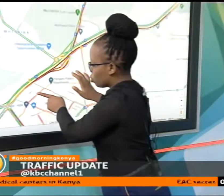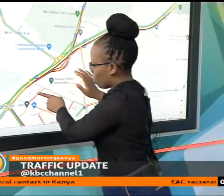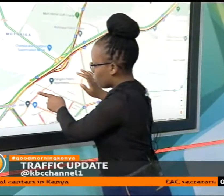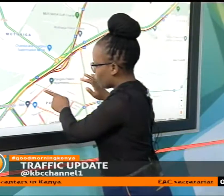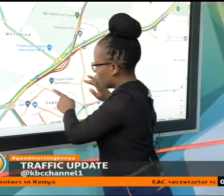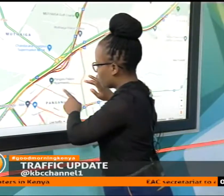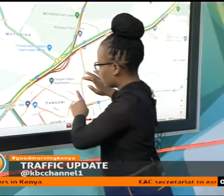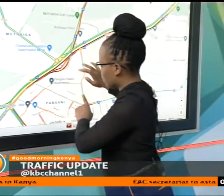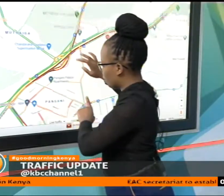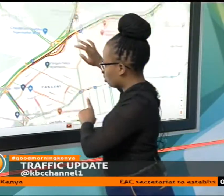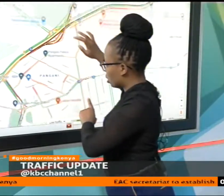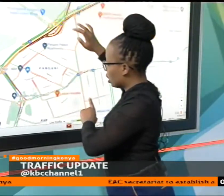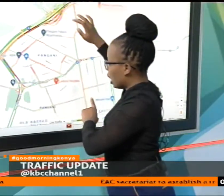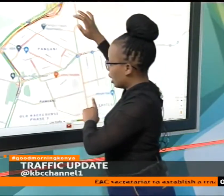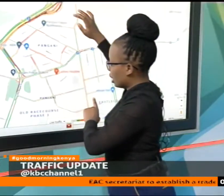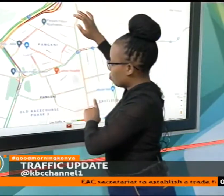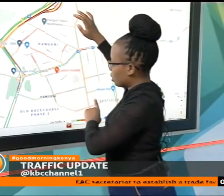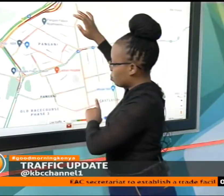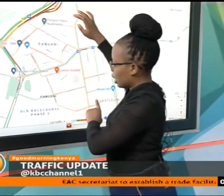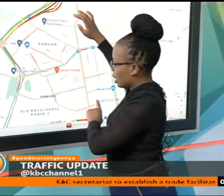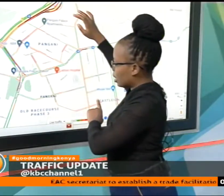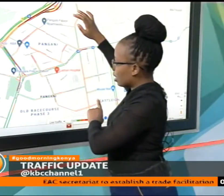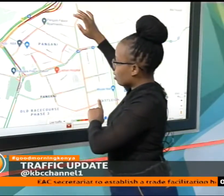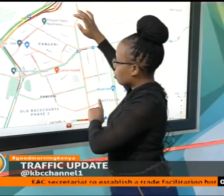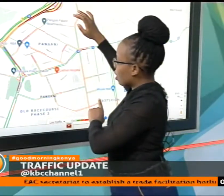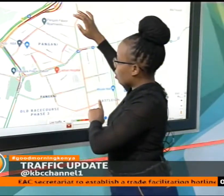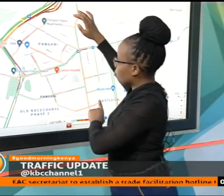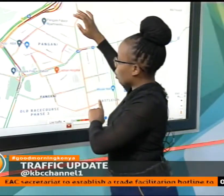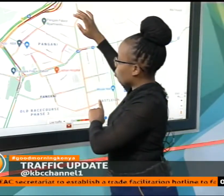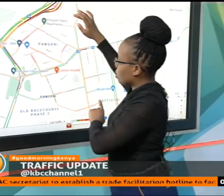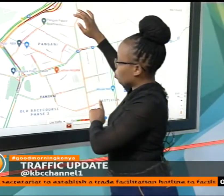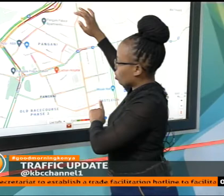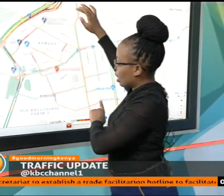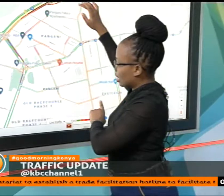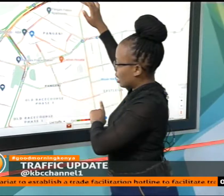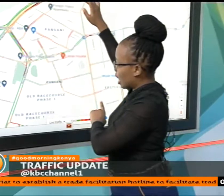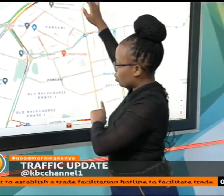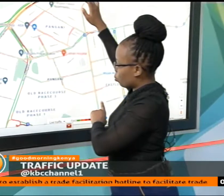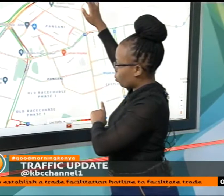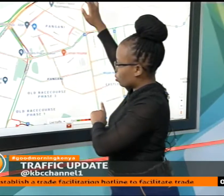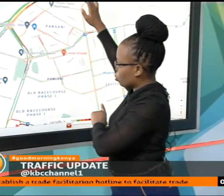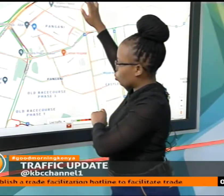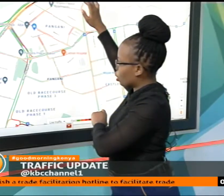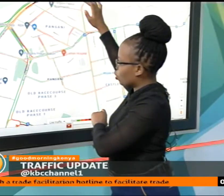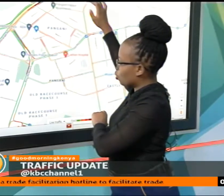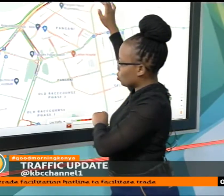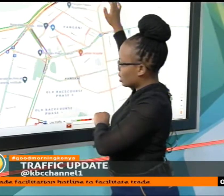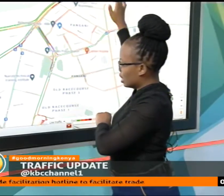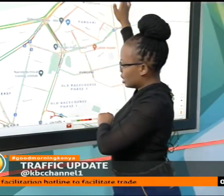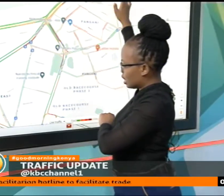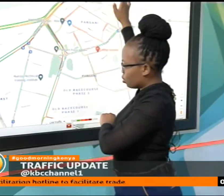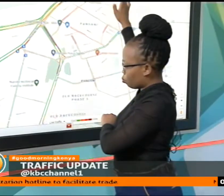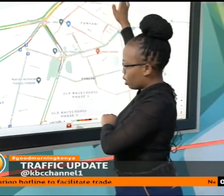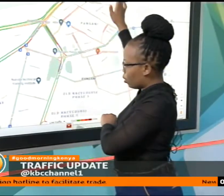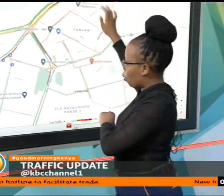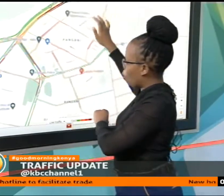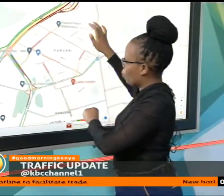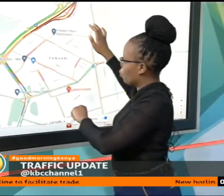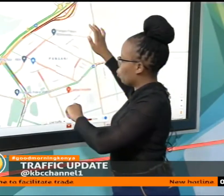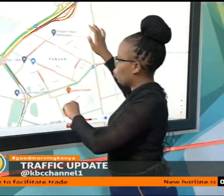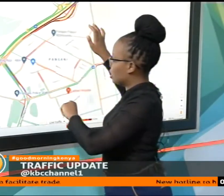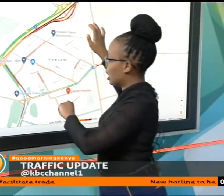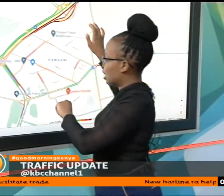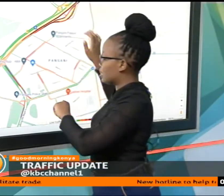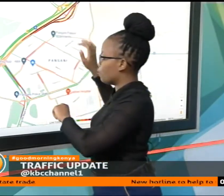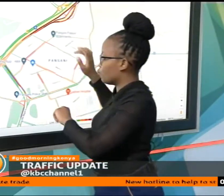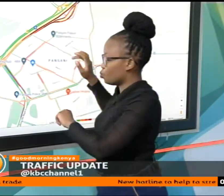again, this continues all the way through, just as I mentioned, again, past Pangani, there past Muthaiga as well. So you can use this as one